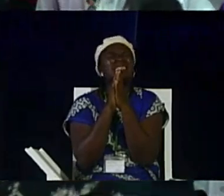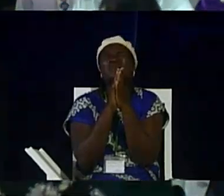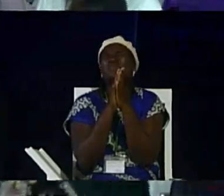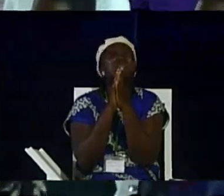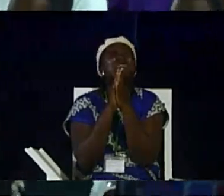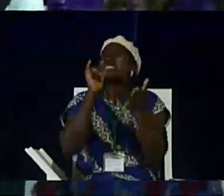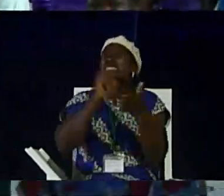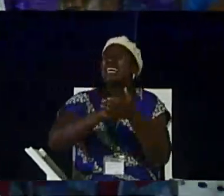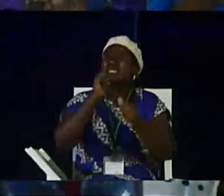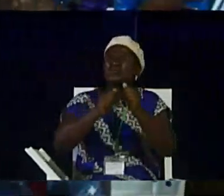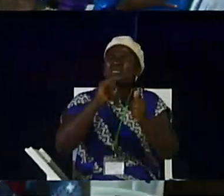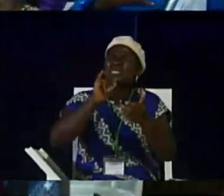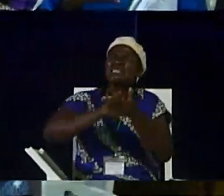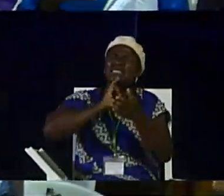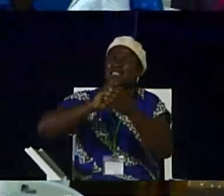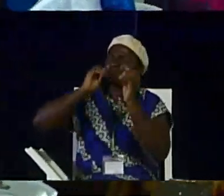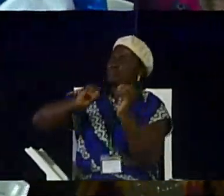hold,